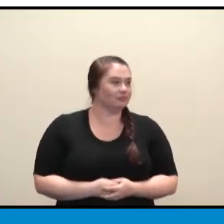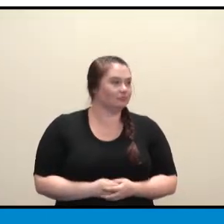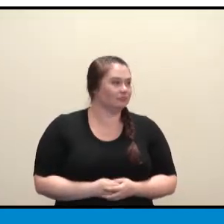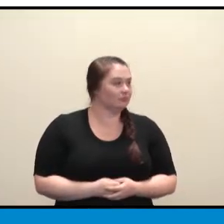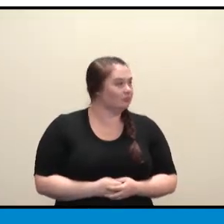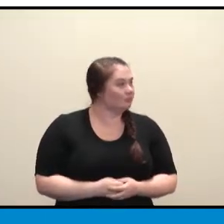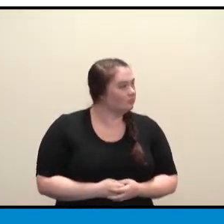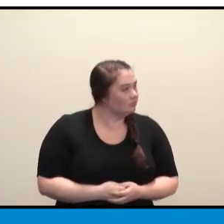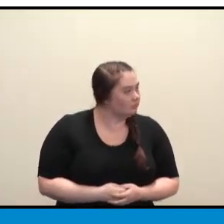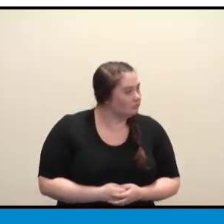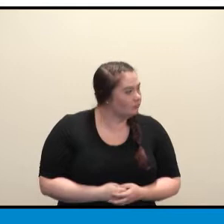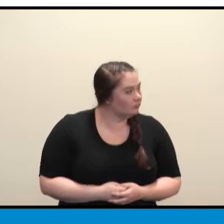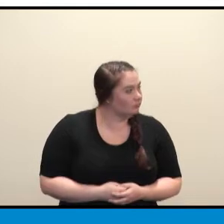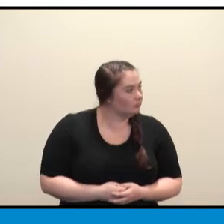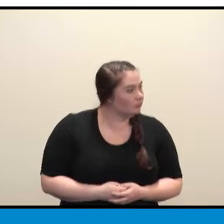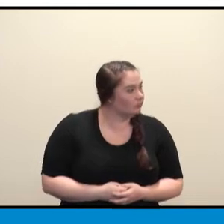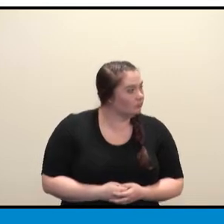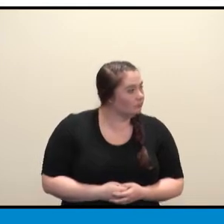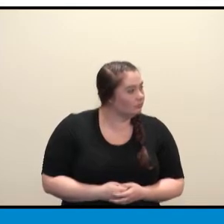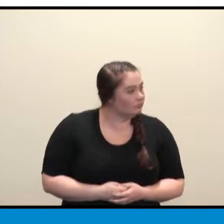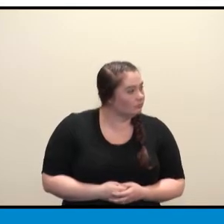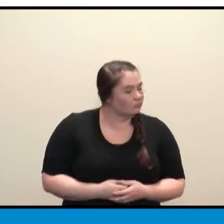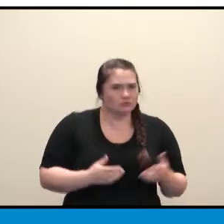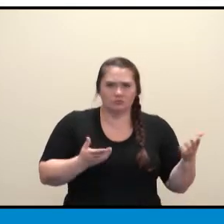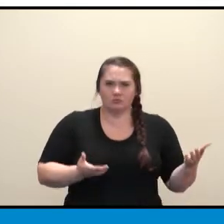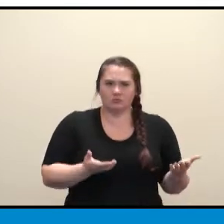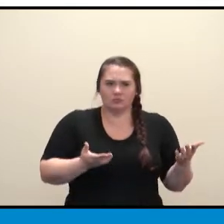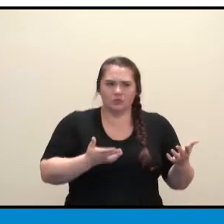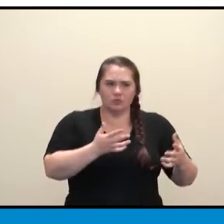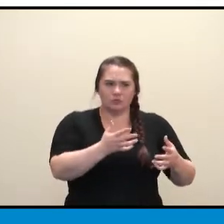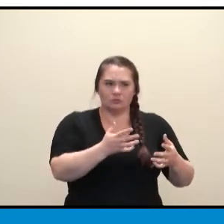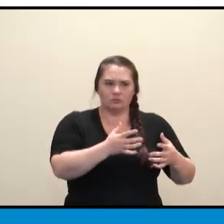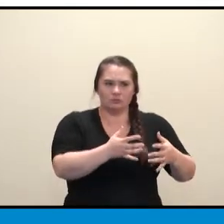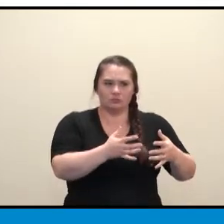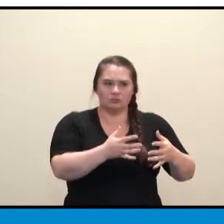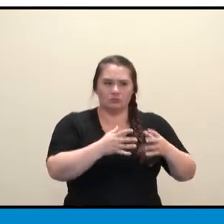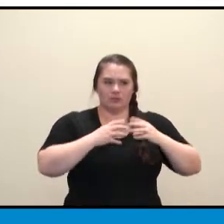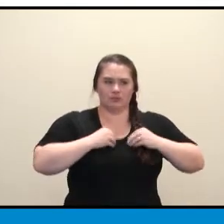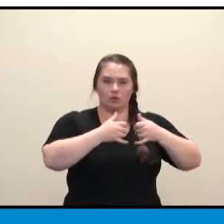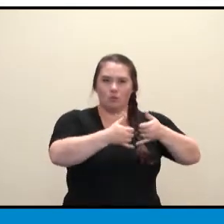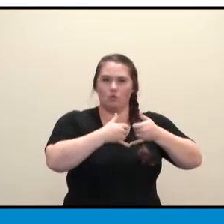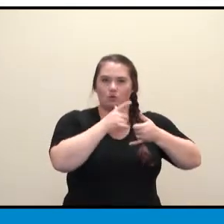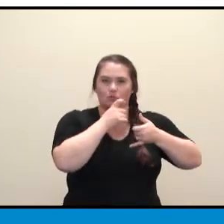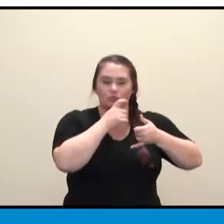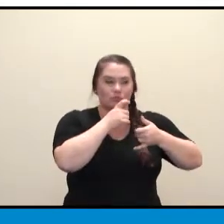Do we have somebody here to do that? Where's Mr. Carpenter?